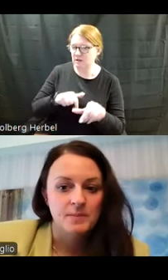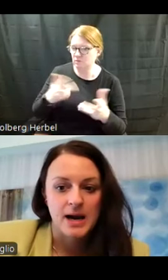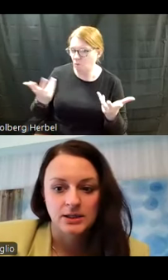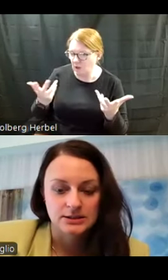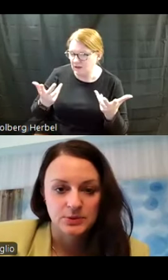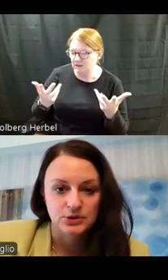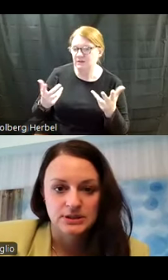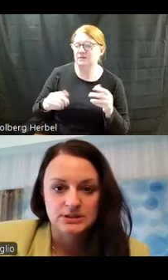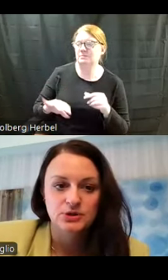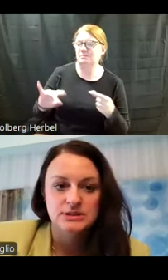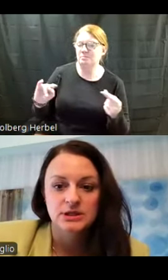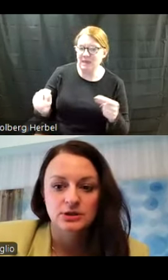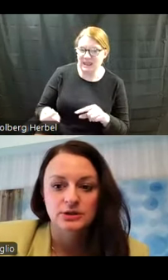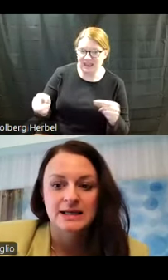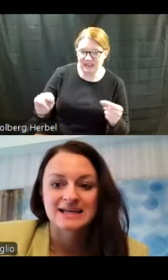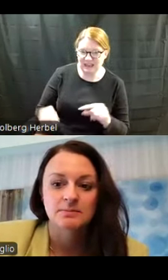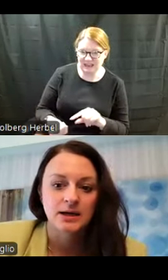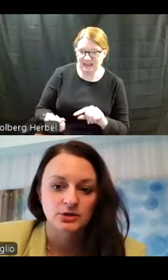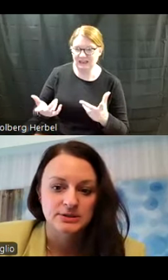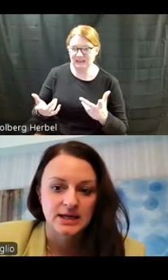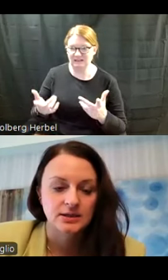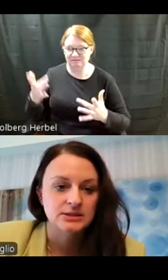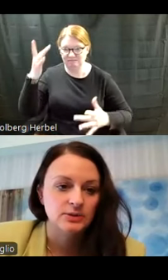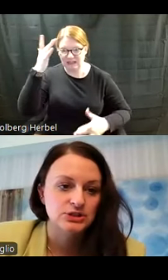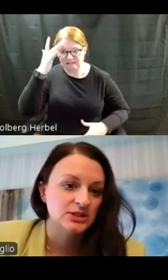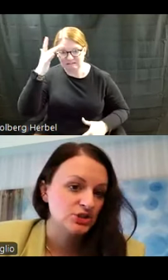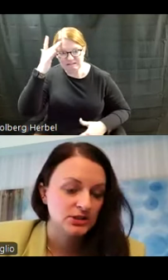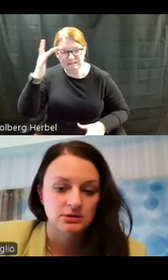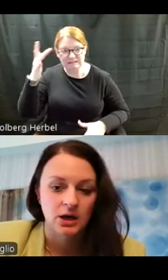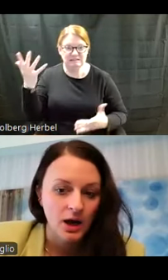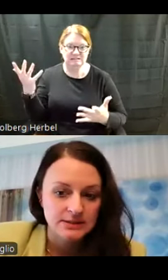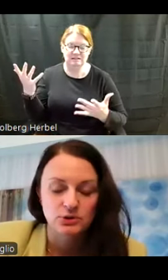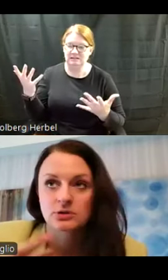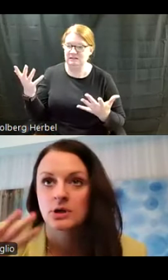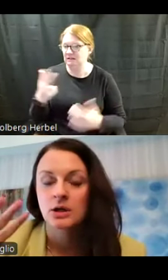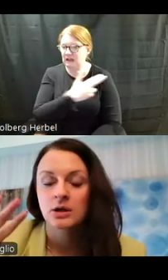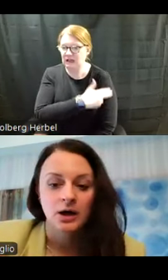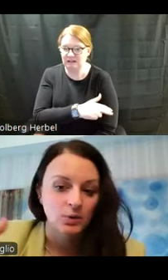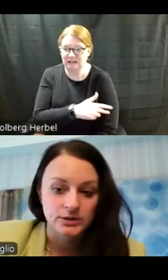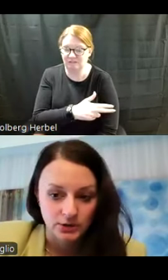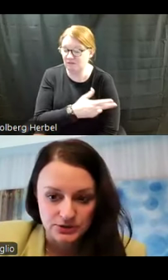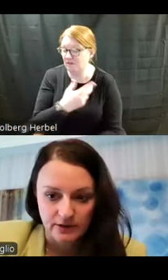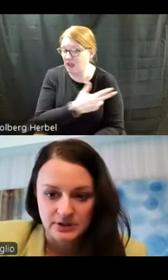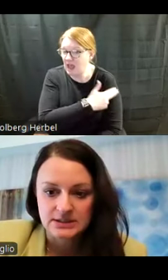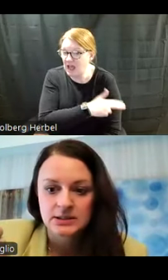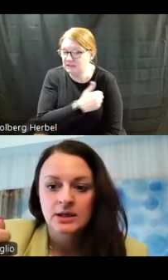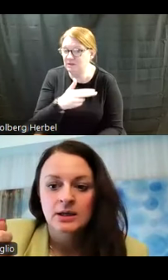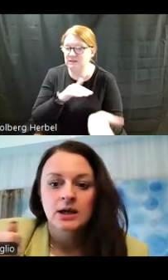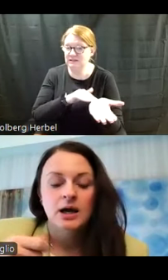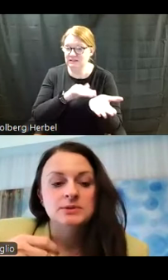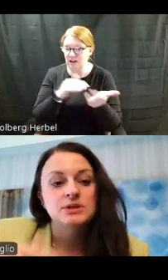or traumatic experience, particularly in a medical setting, such as a hospital or doctor's